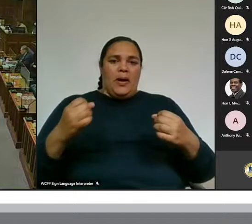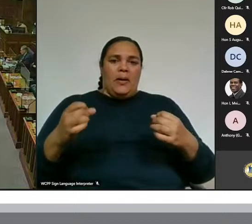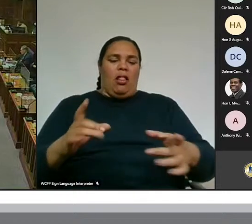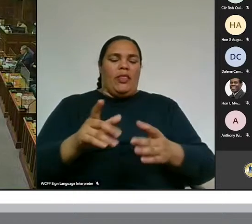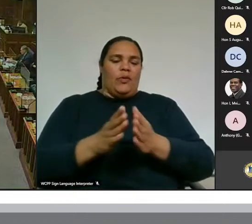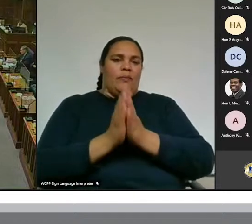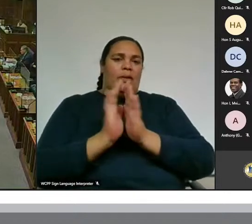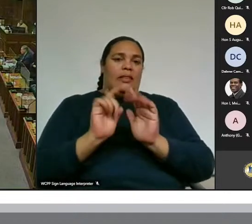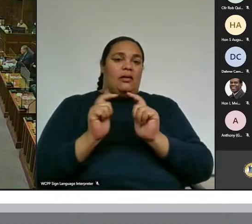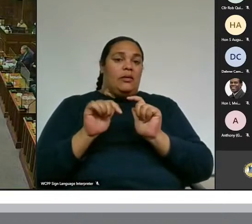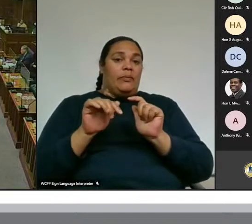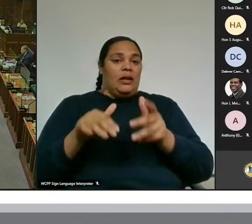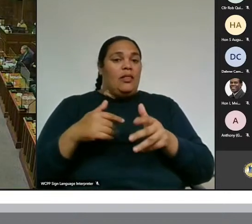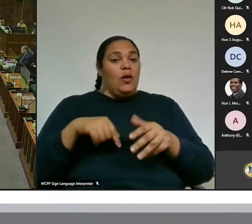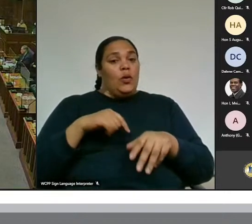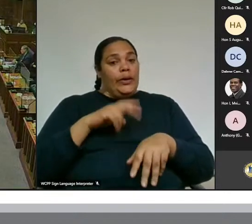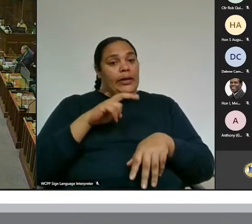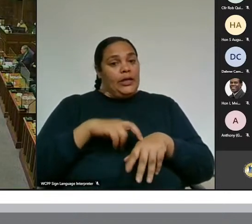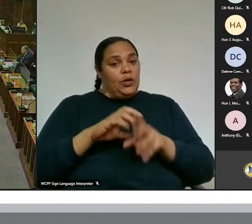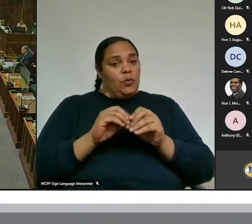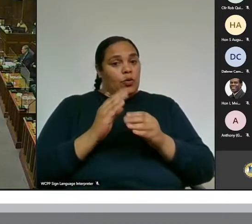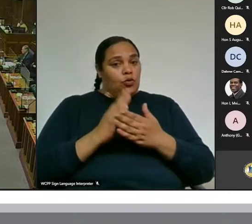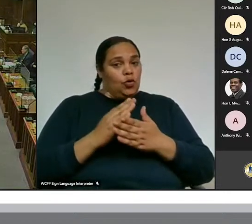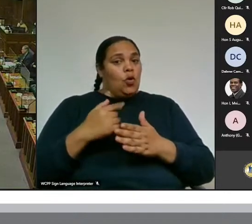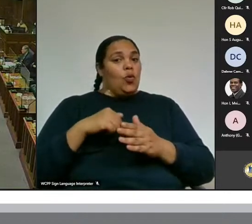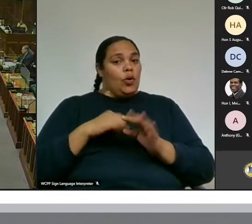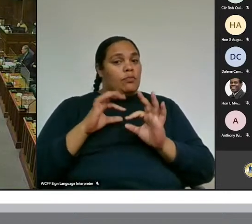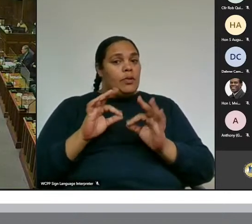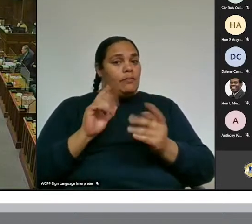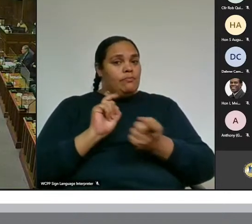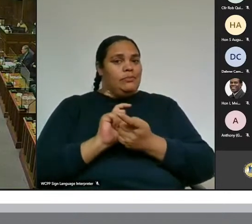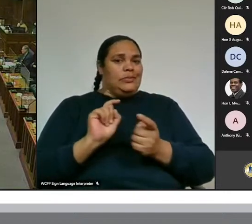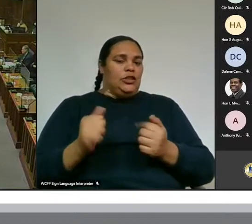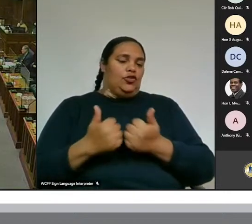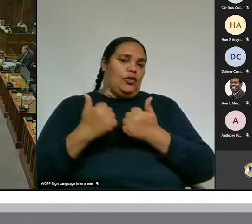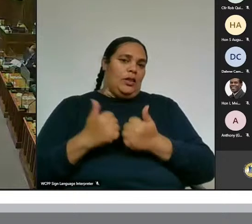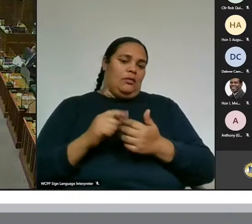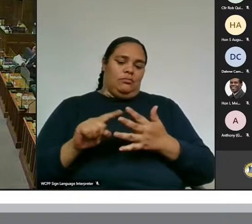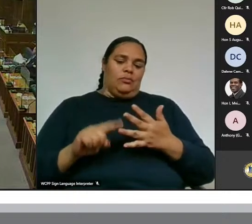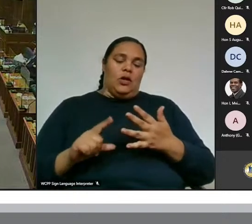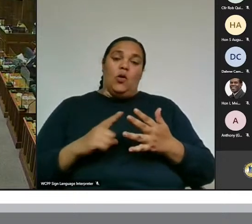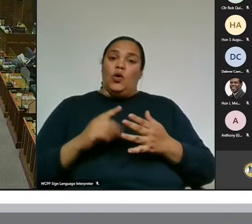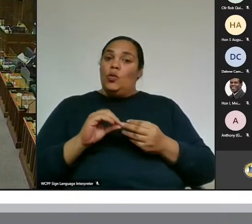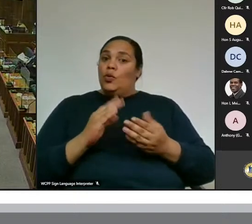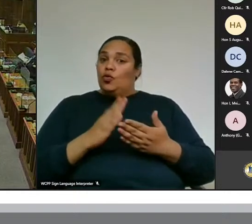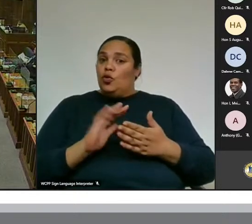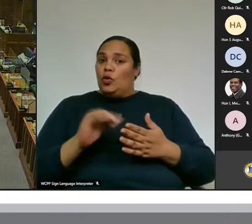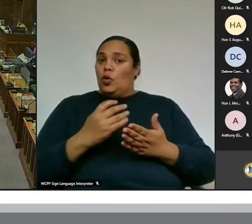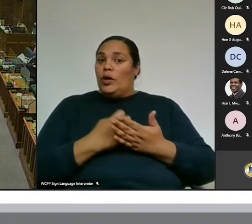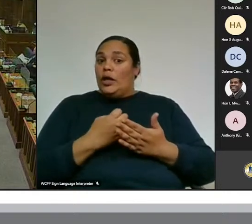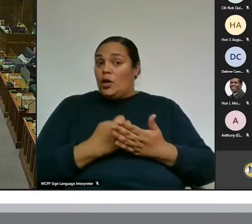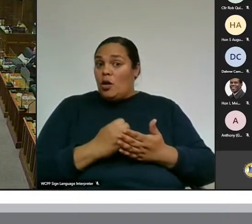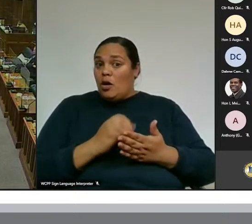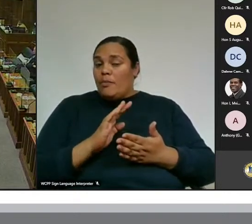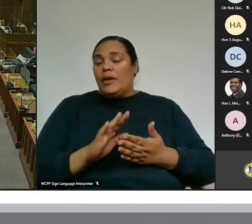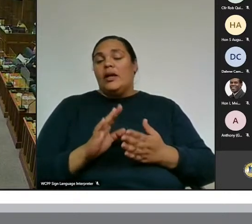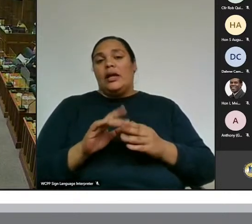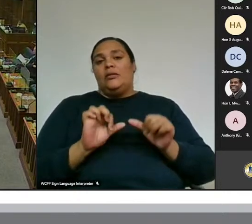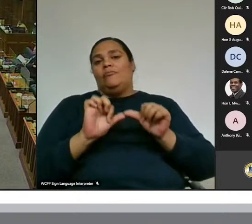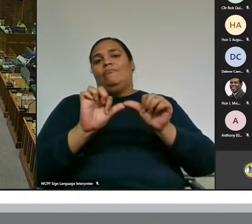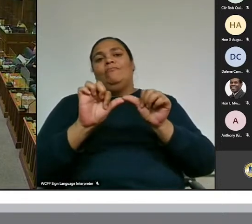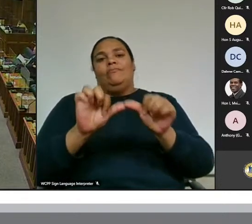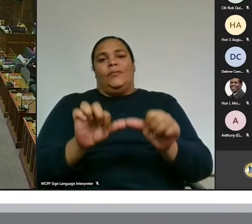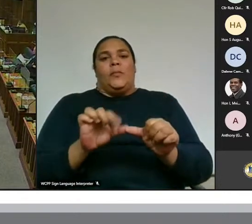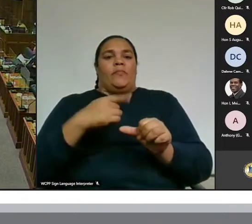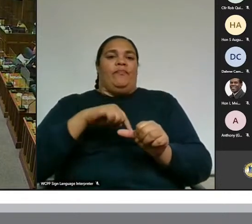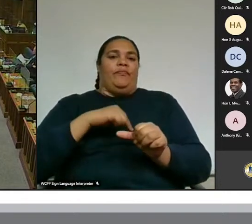this committee that we must make sure that we properly address these challenges to make sure that economical and sustainability